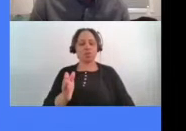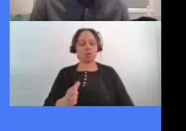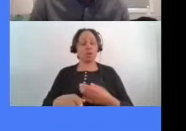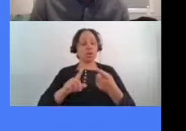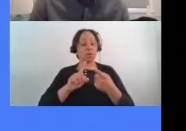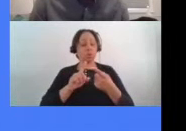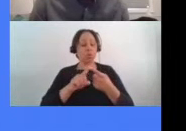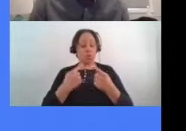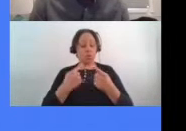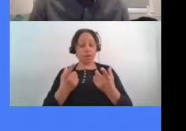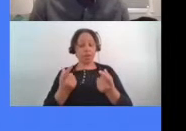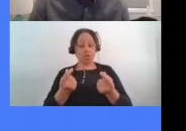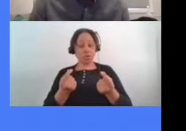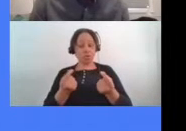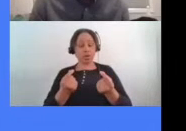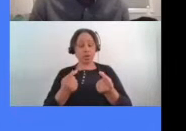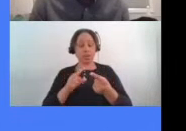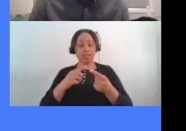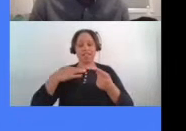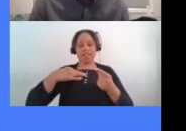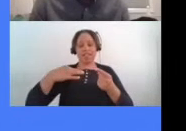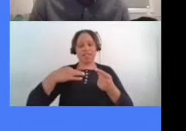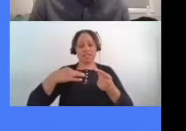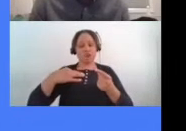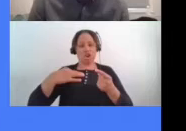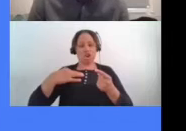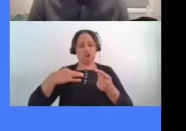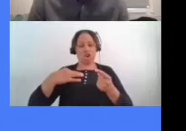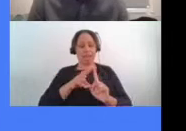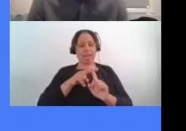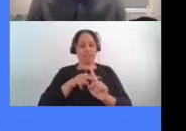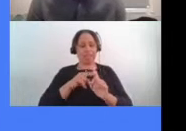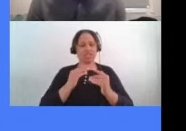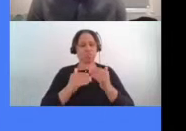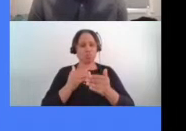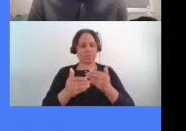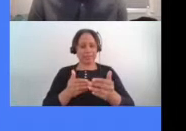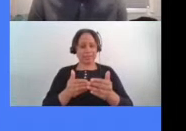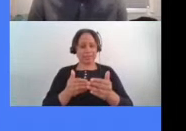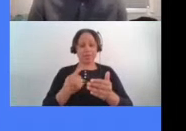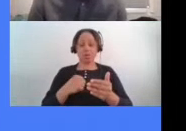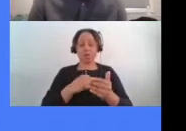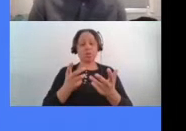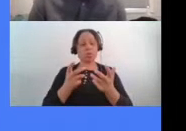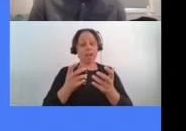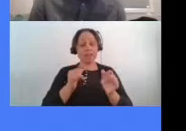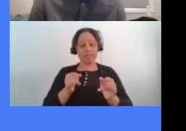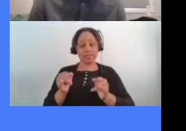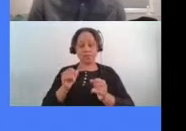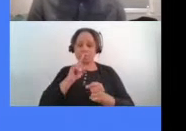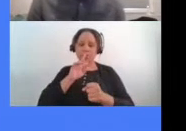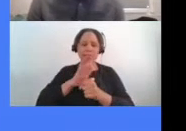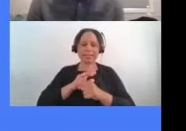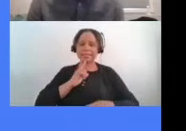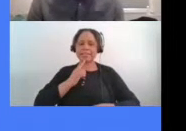of doing a volunteer application process. And so we really want individuals who are committed, who are serious,